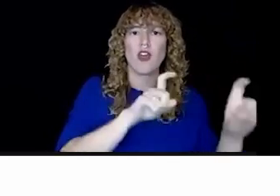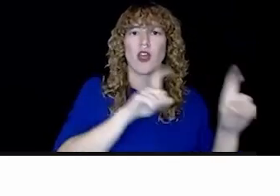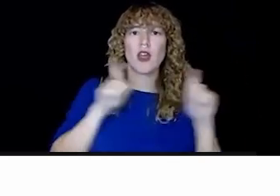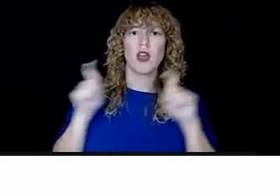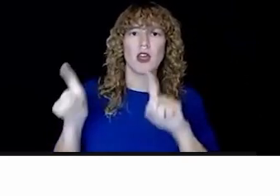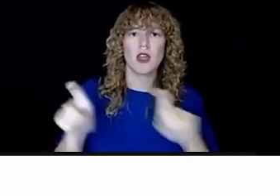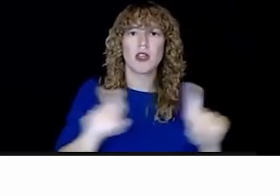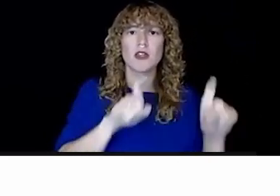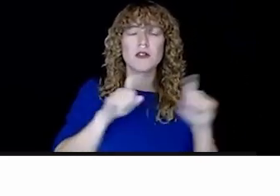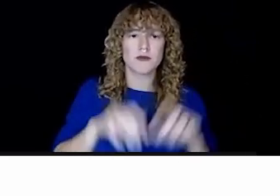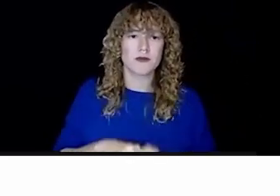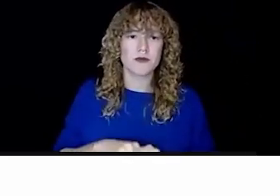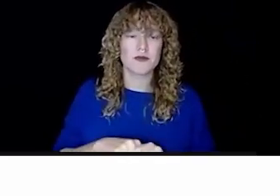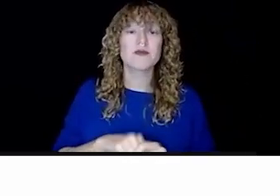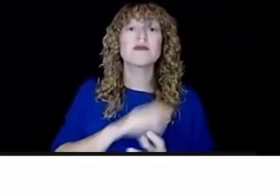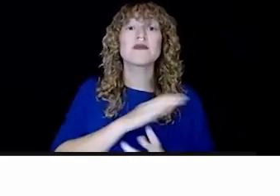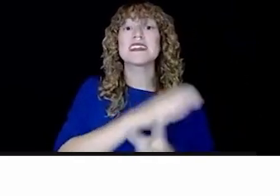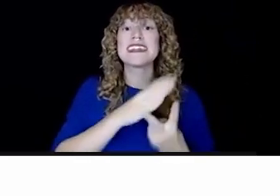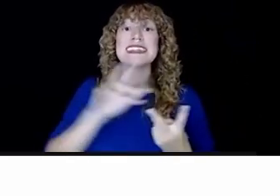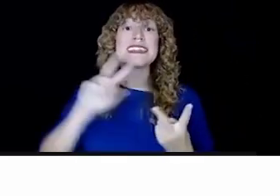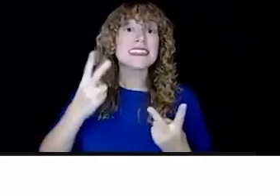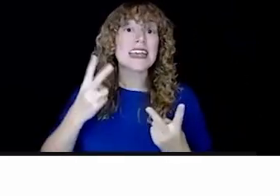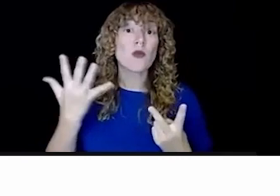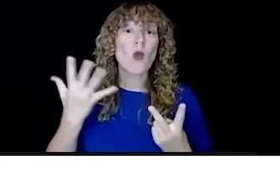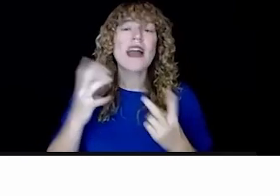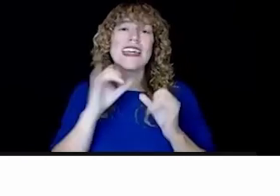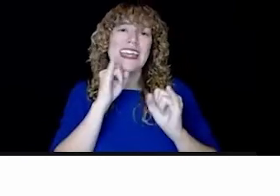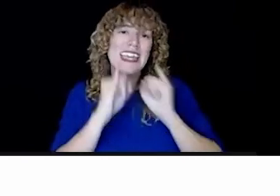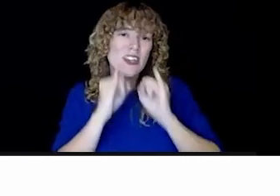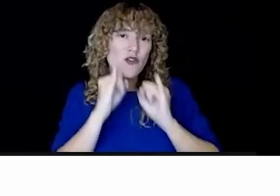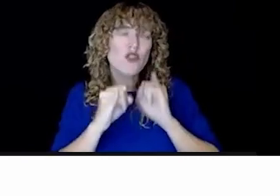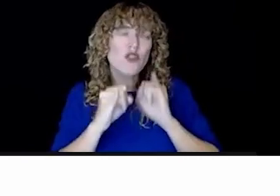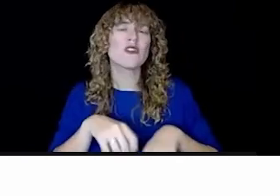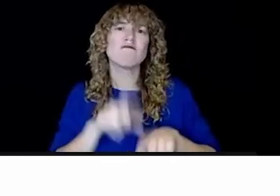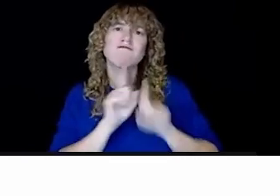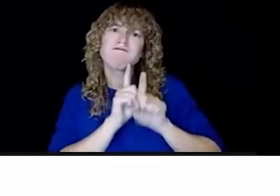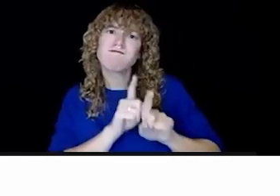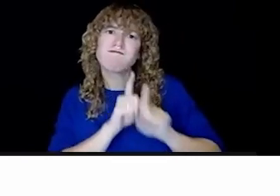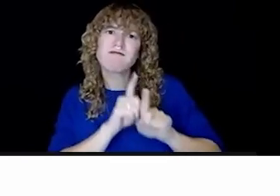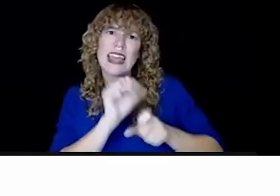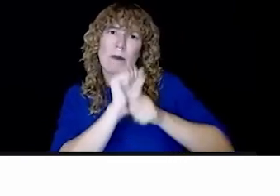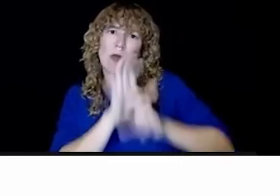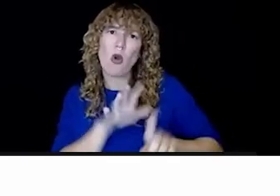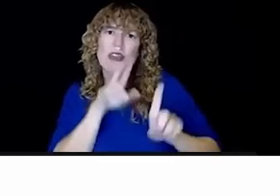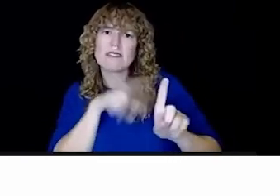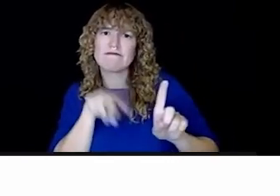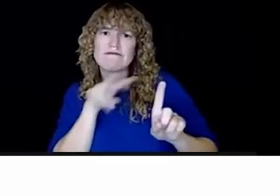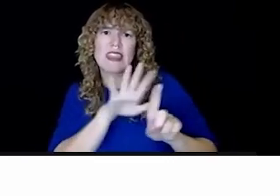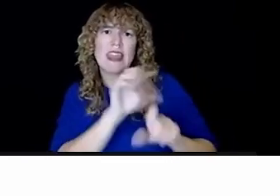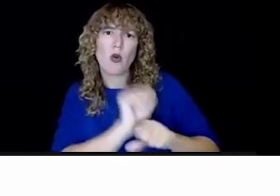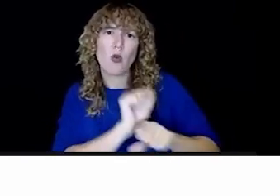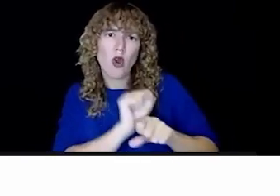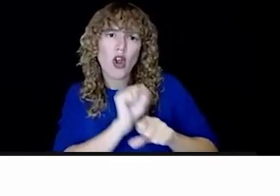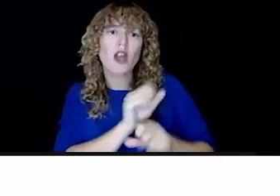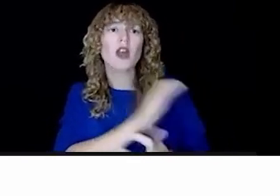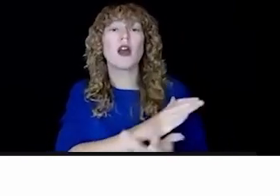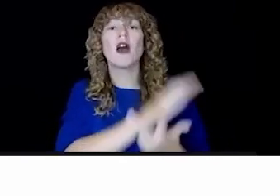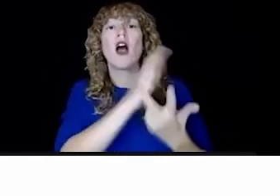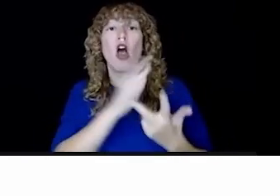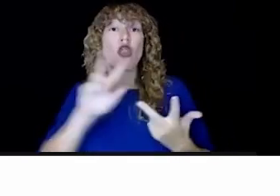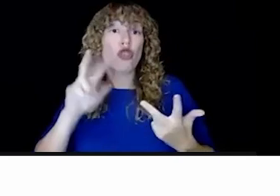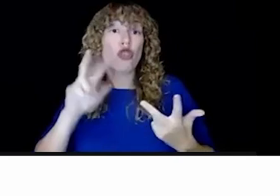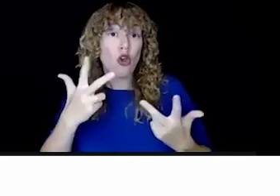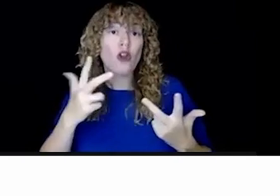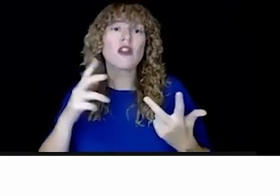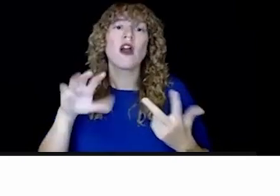continue on to interviews and shadowing in airports, and then we'll look at mobility device data logging. Finally, we'll